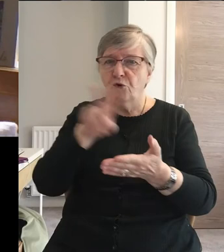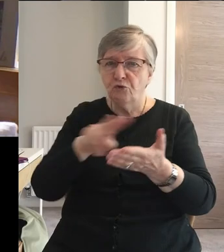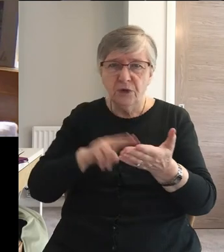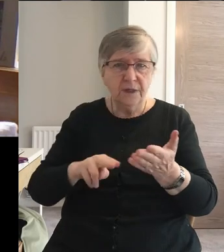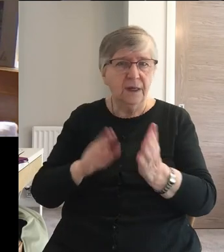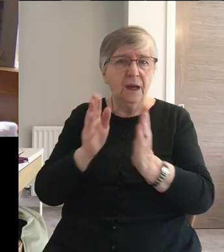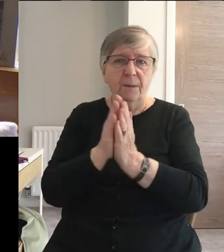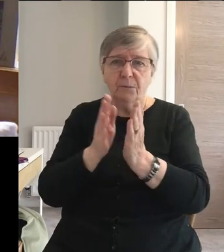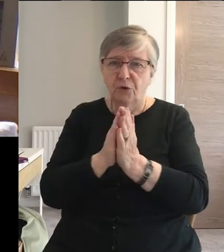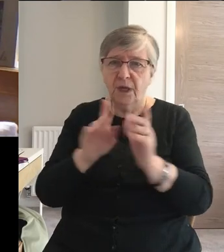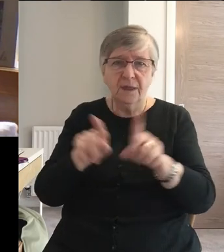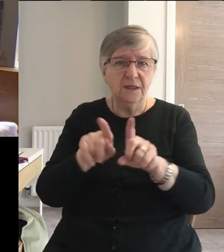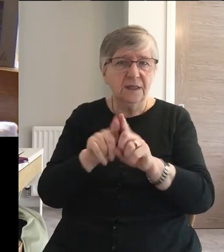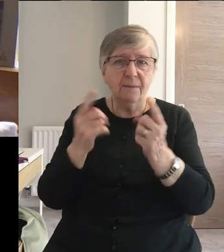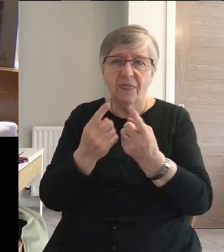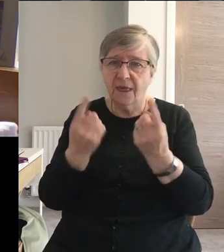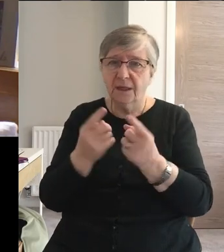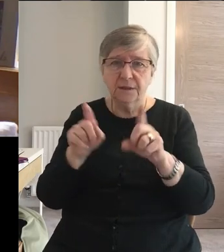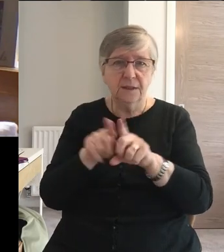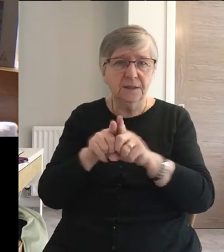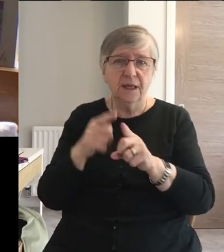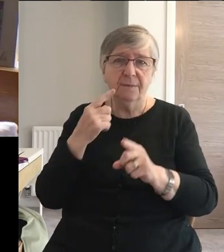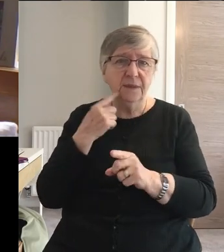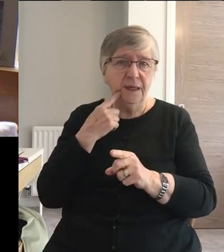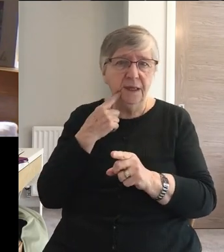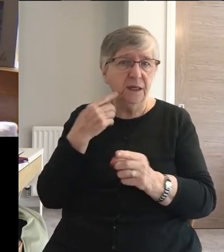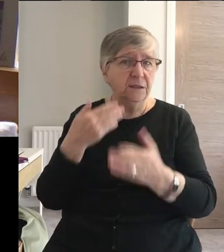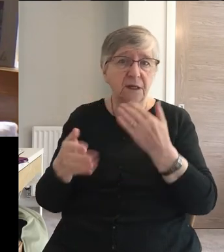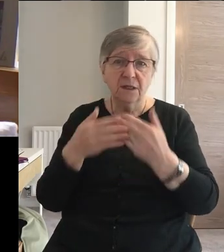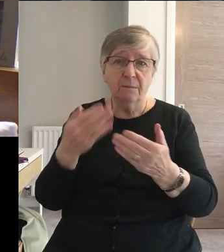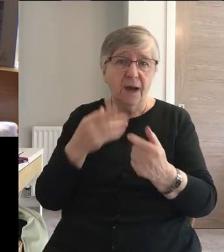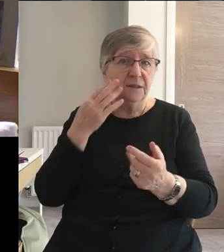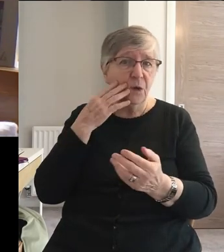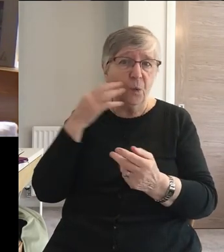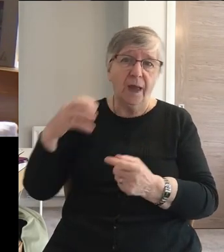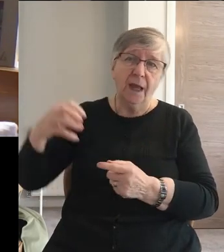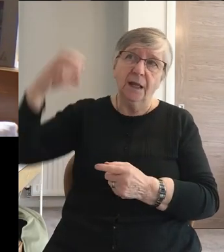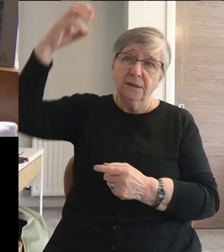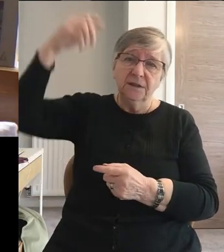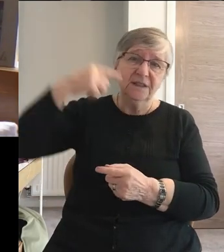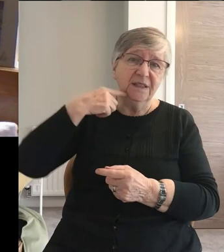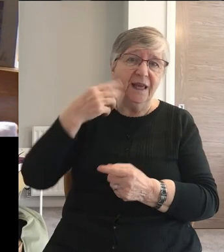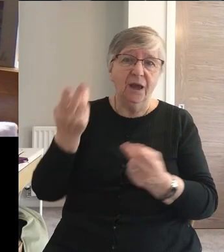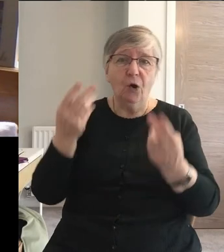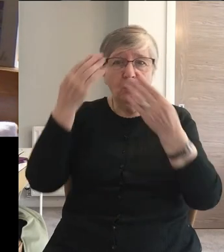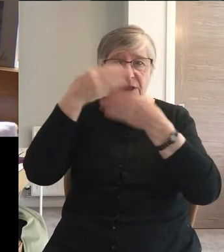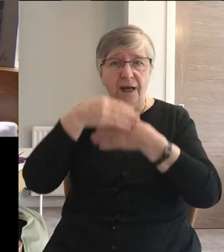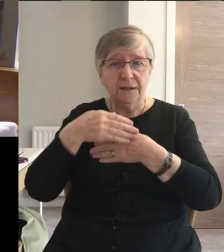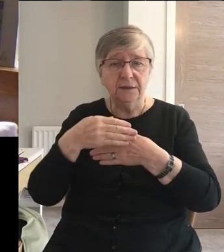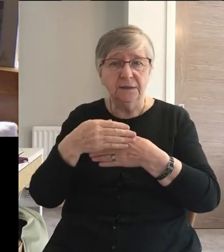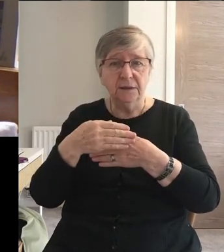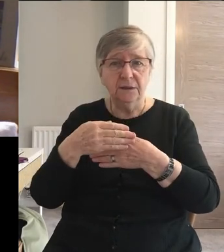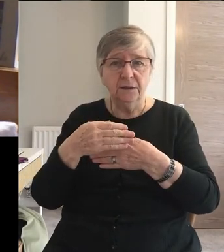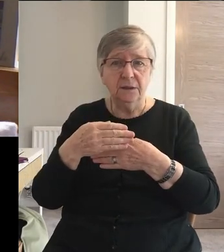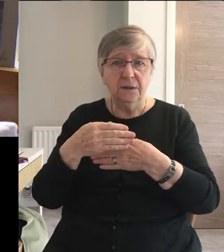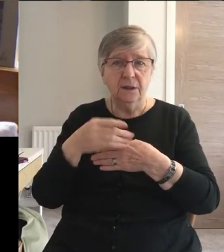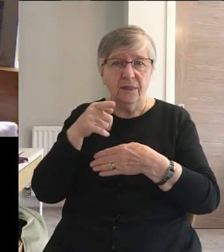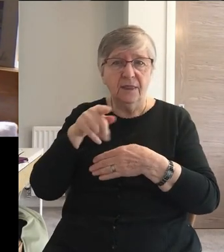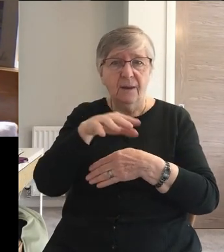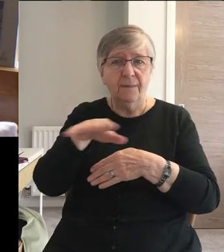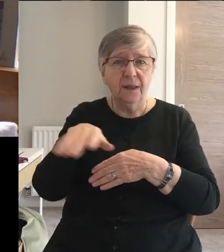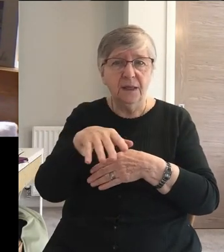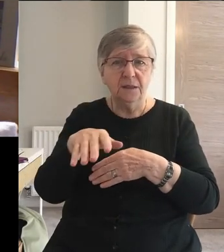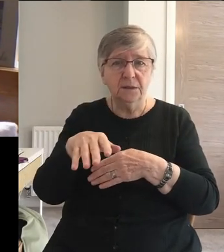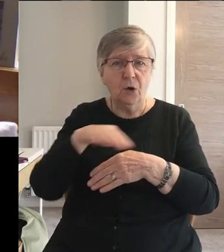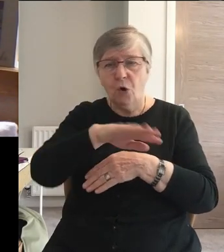the same things on the same day, no matter when the sun rose or set in their particular place.